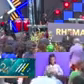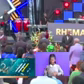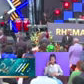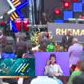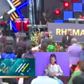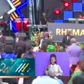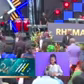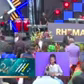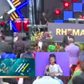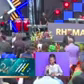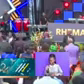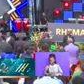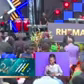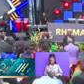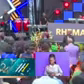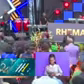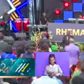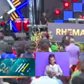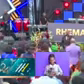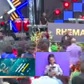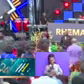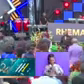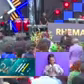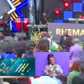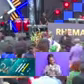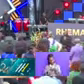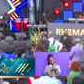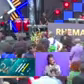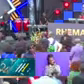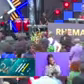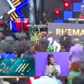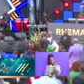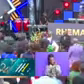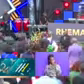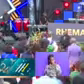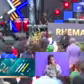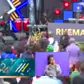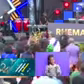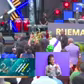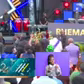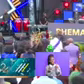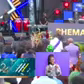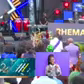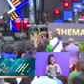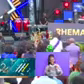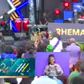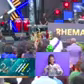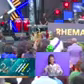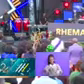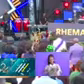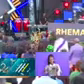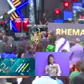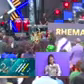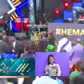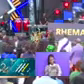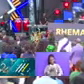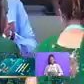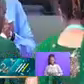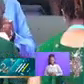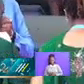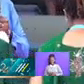is somebody here you have been pregnant but you are overdue you are